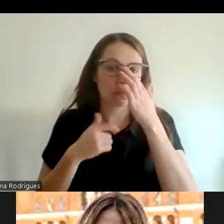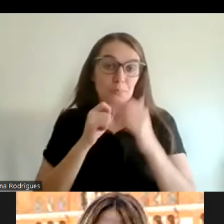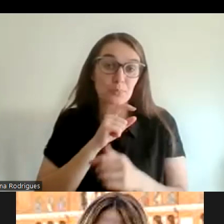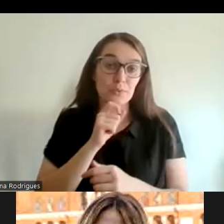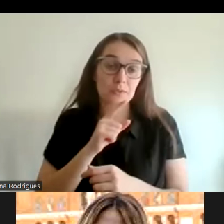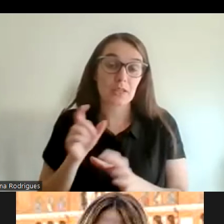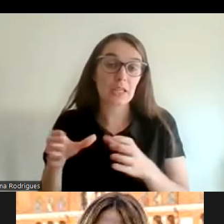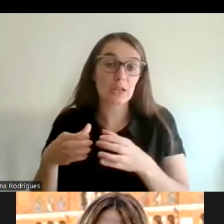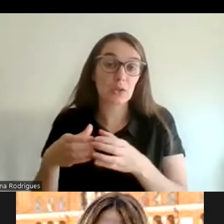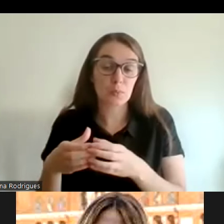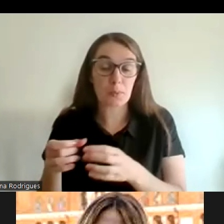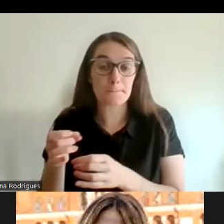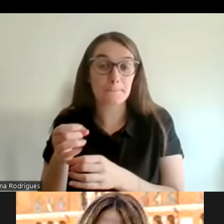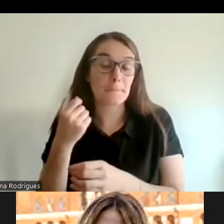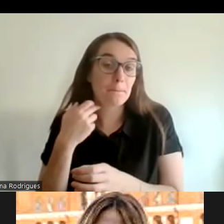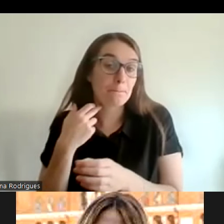minority can